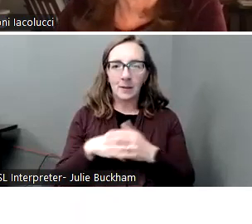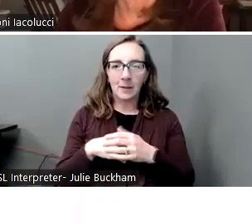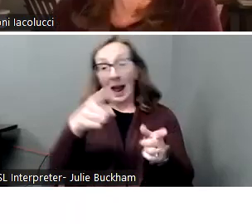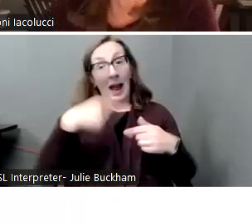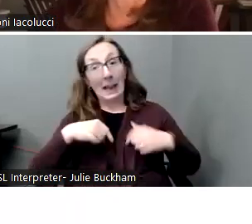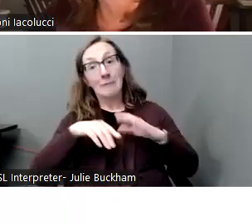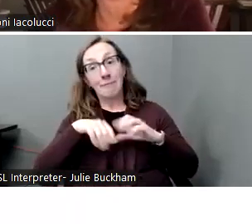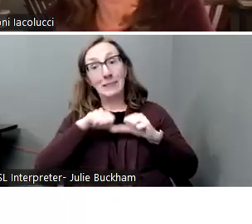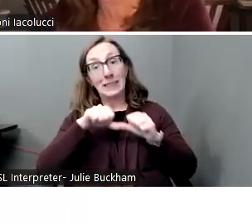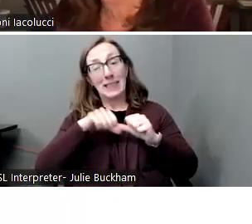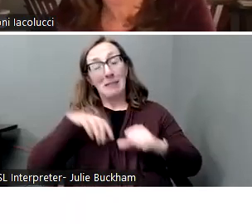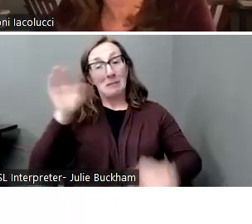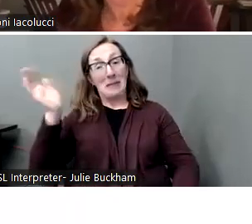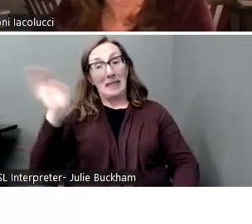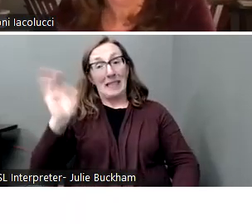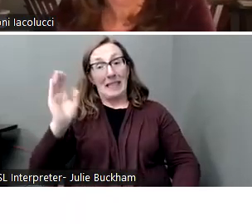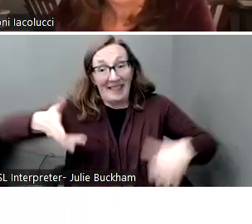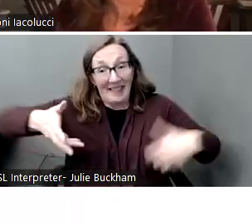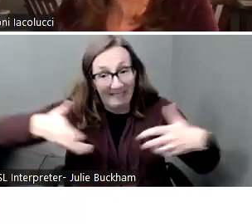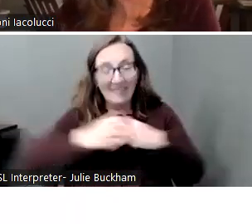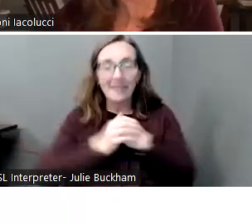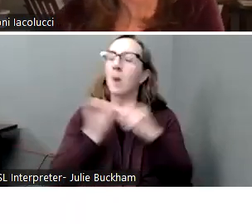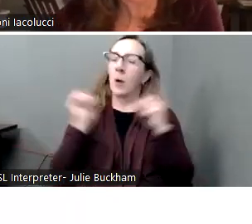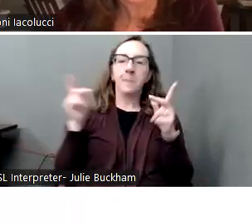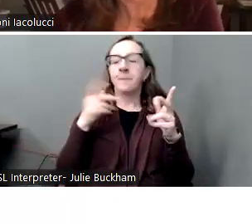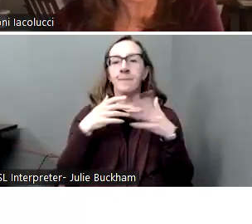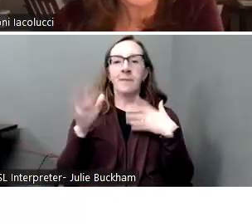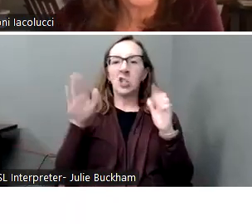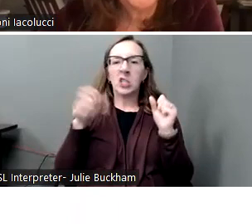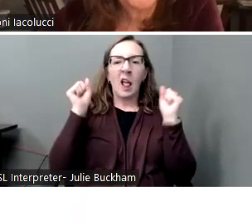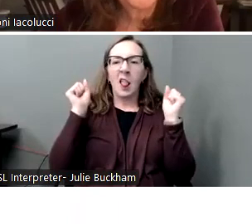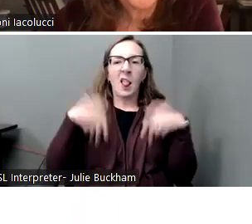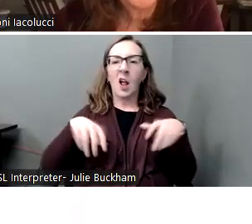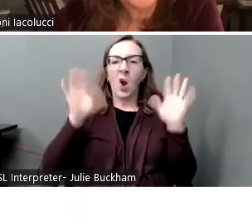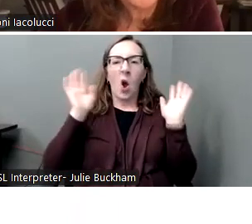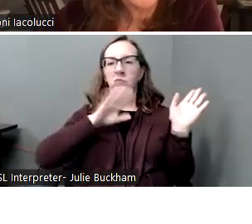speaking. All right, so should we just let this go?